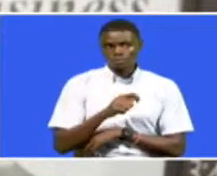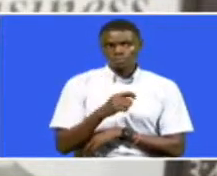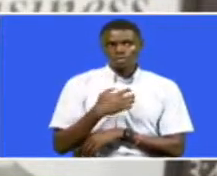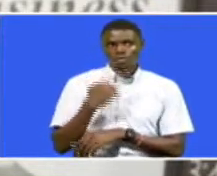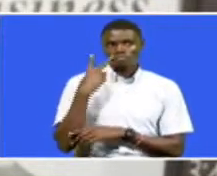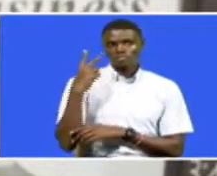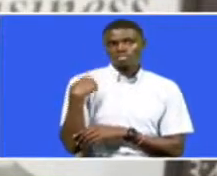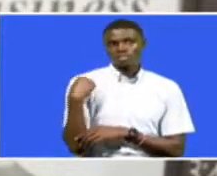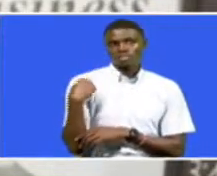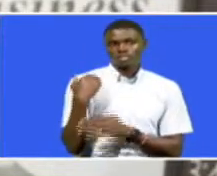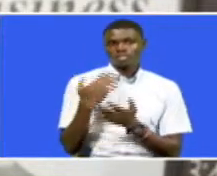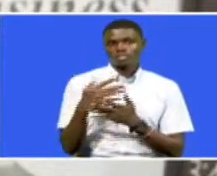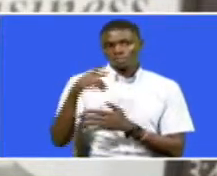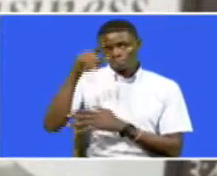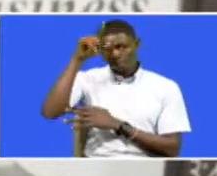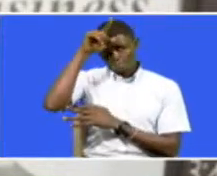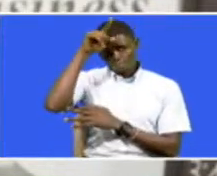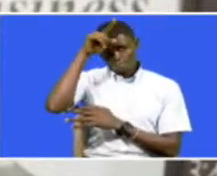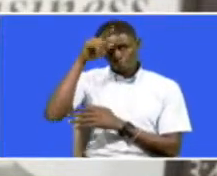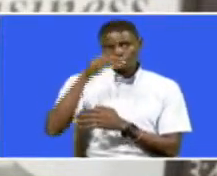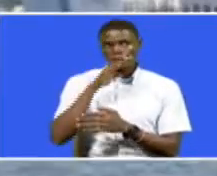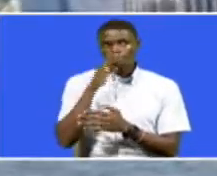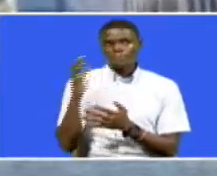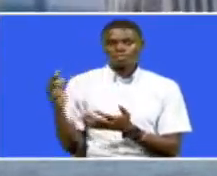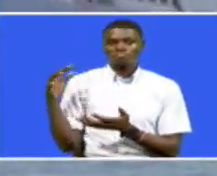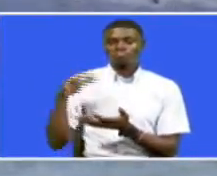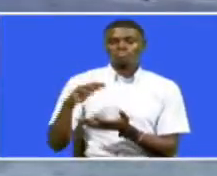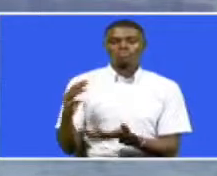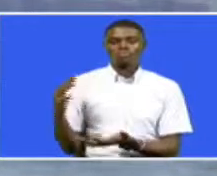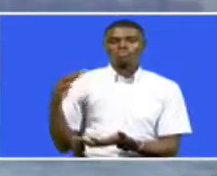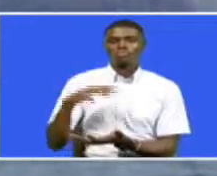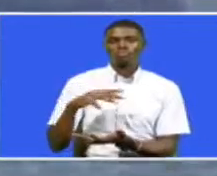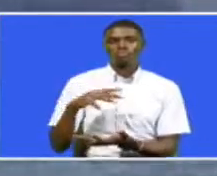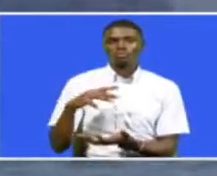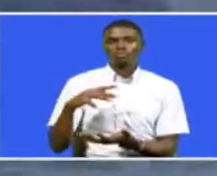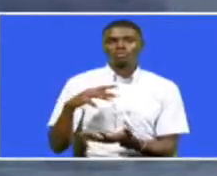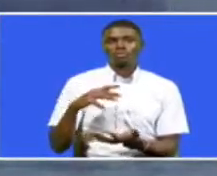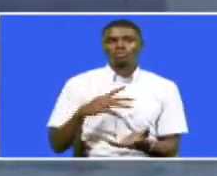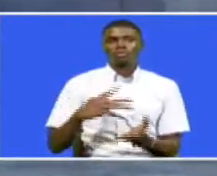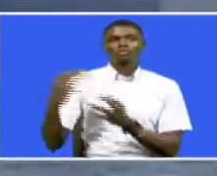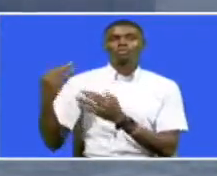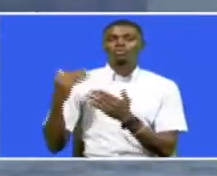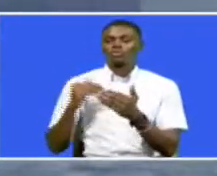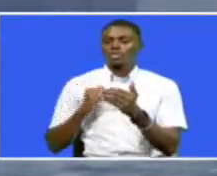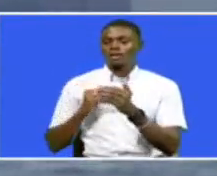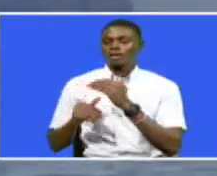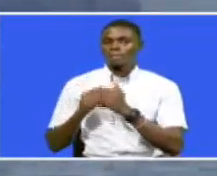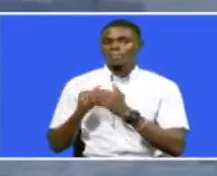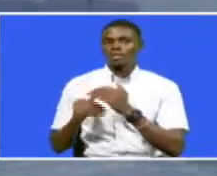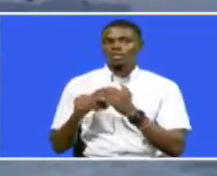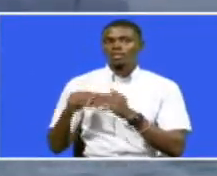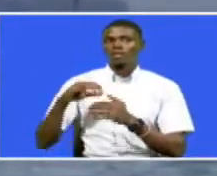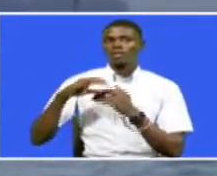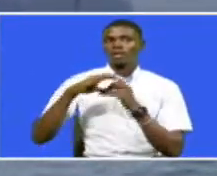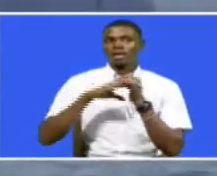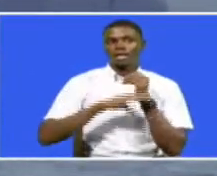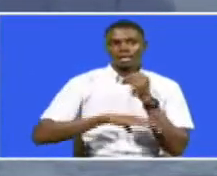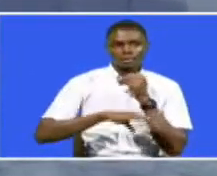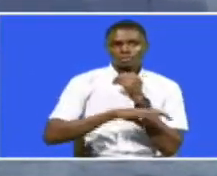seen recently some billets being loaded to go to the neighboring countries, and